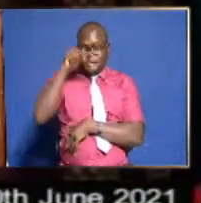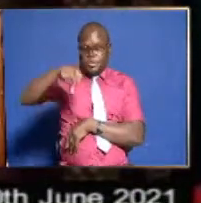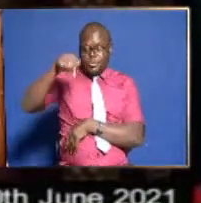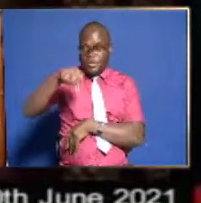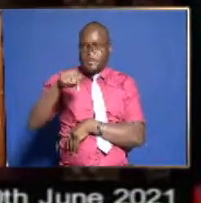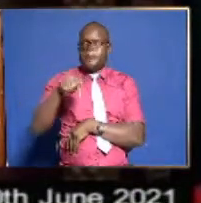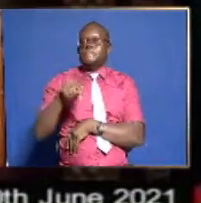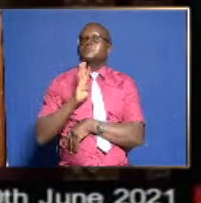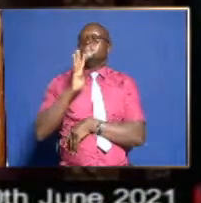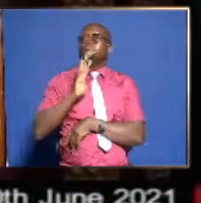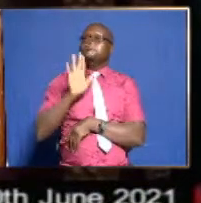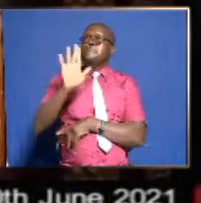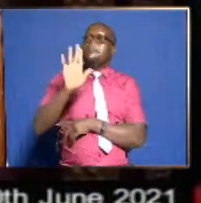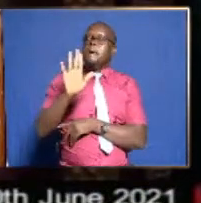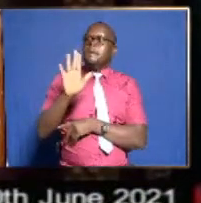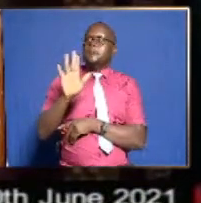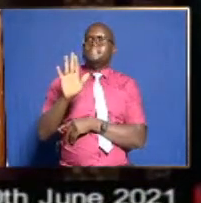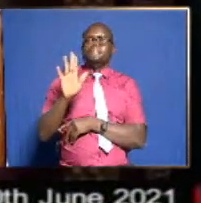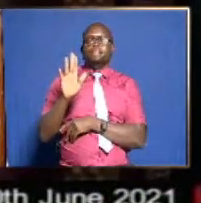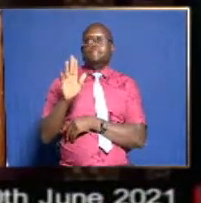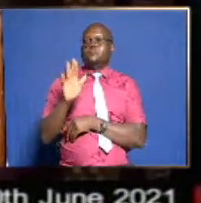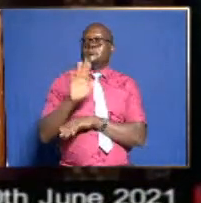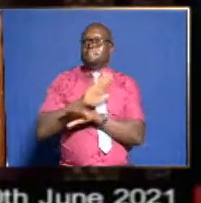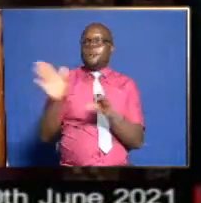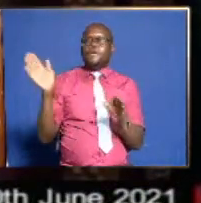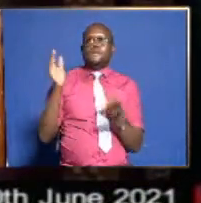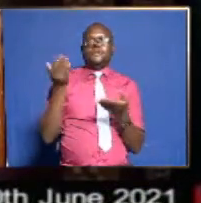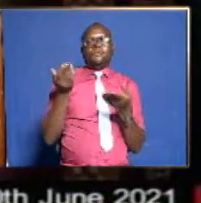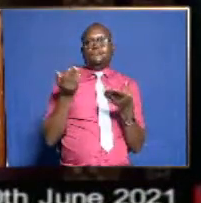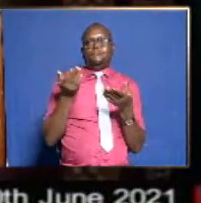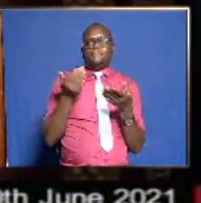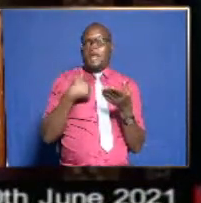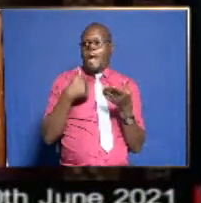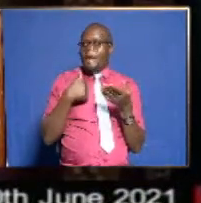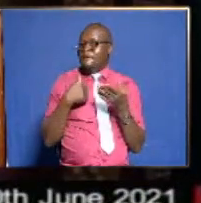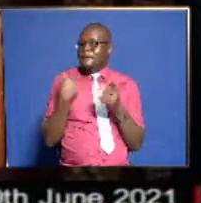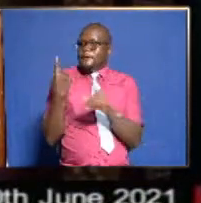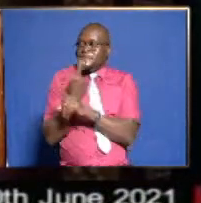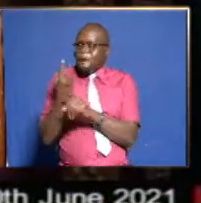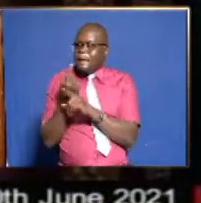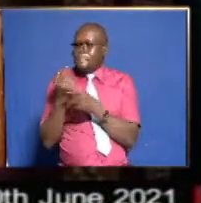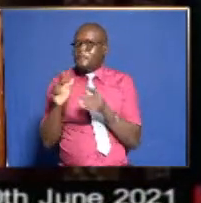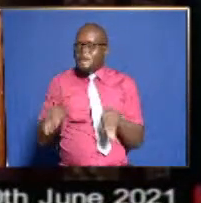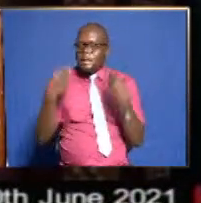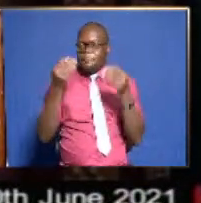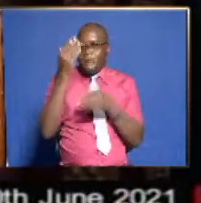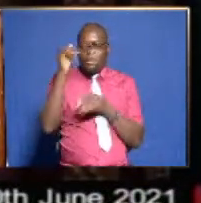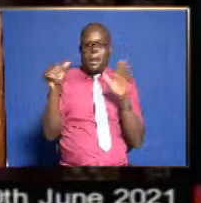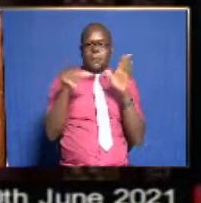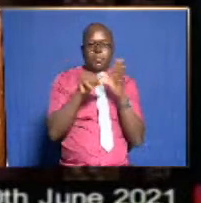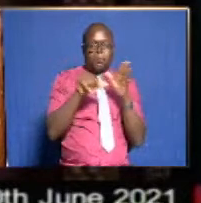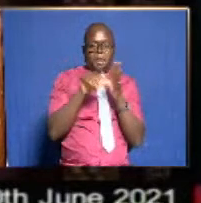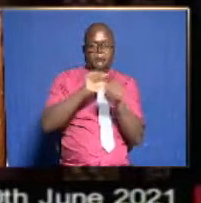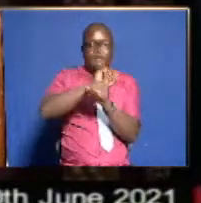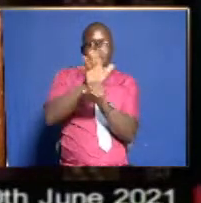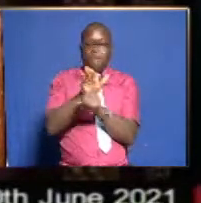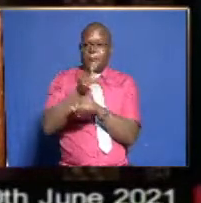budget speech will not be accompanied by the usual parliamentary courtesies given the limitations occasioned by the